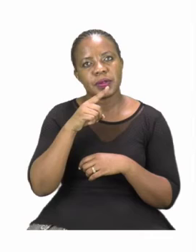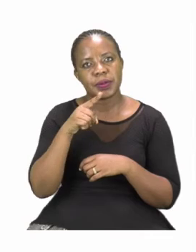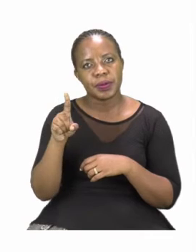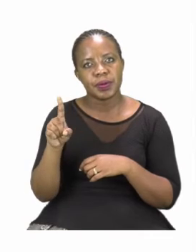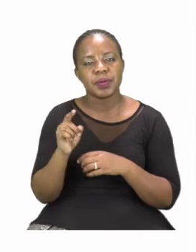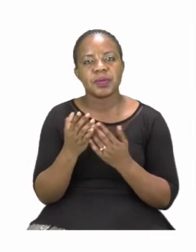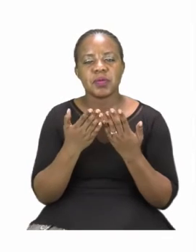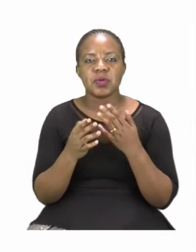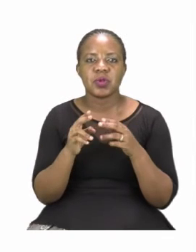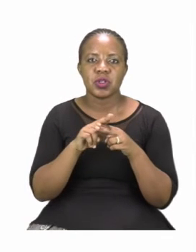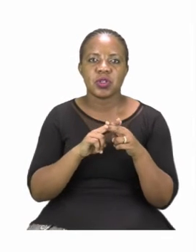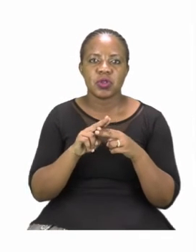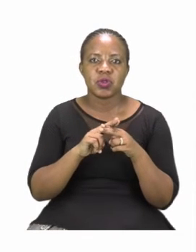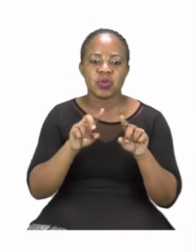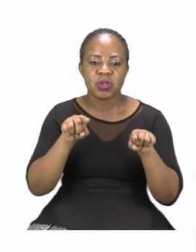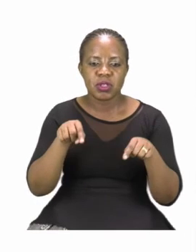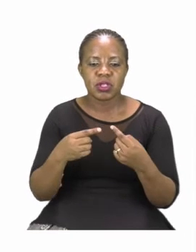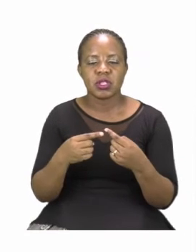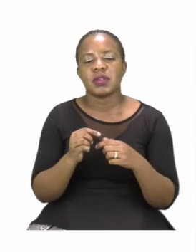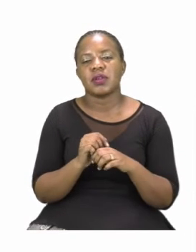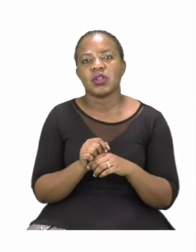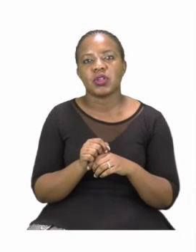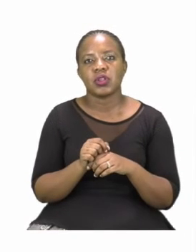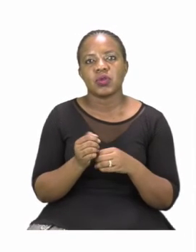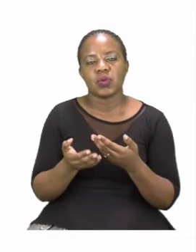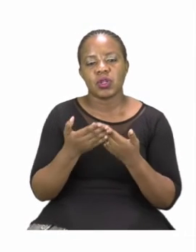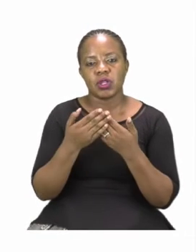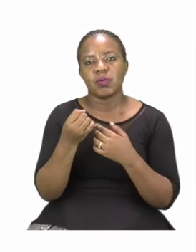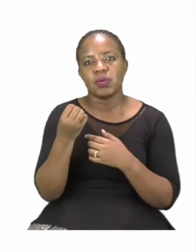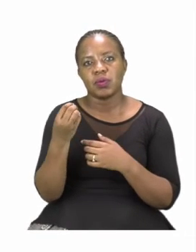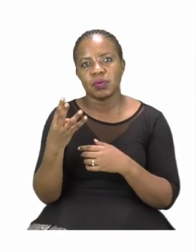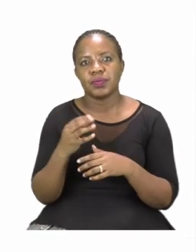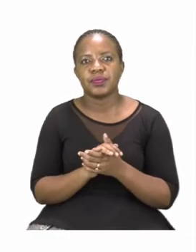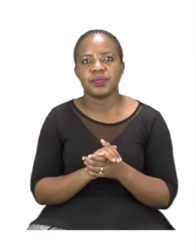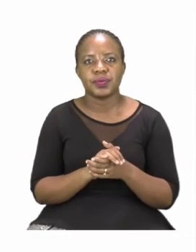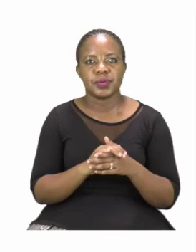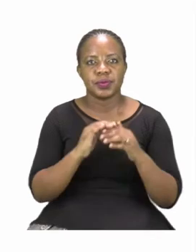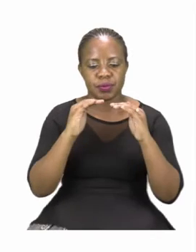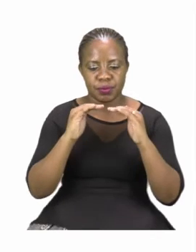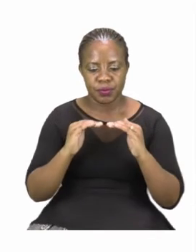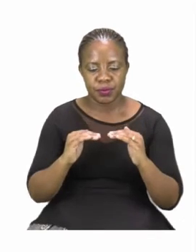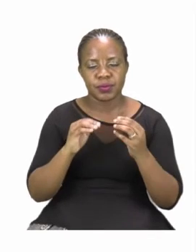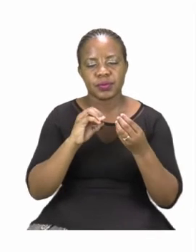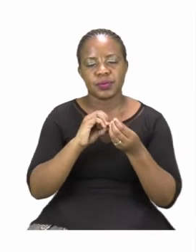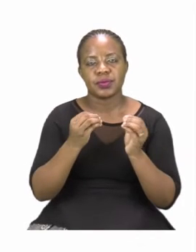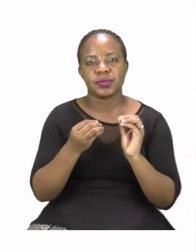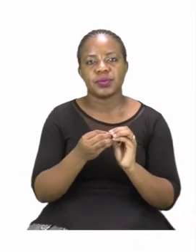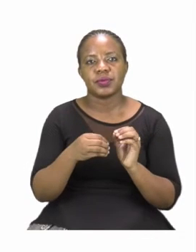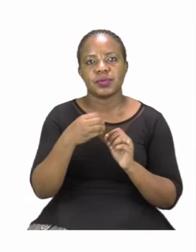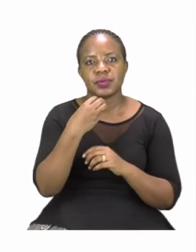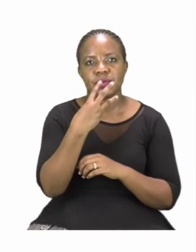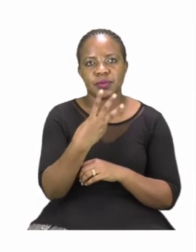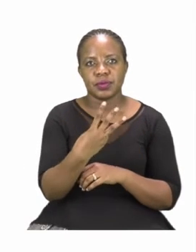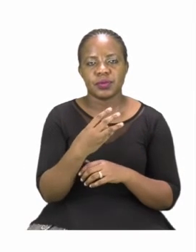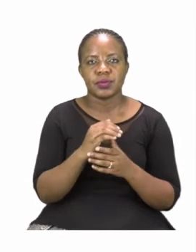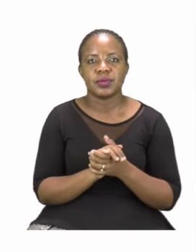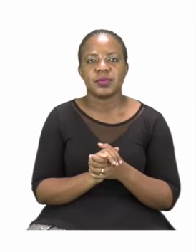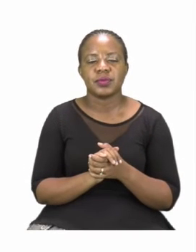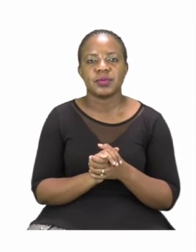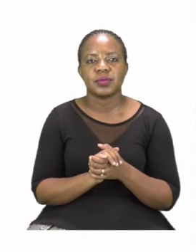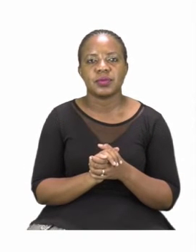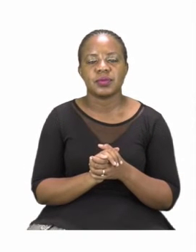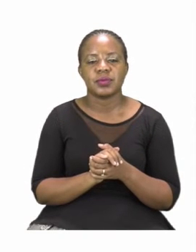hand. Now we have two hands and we can use our hands to feel and